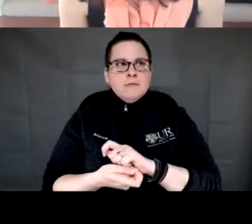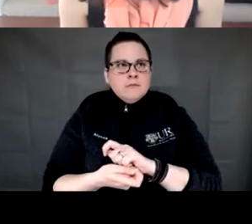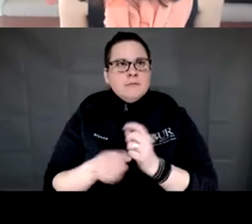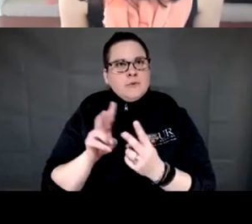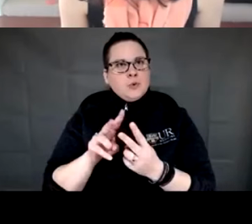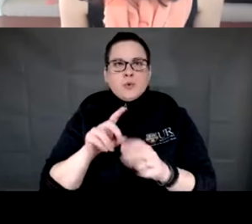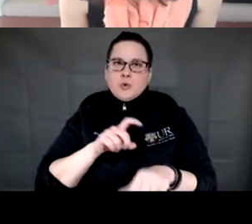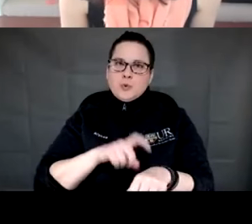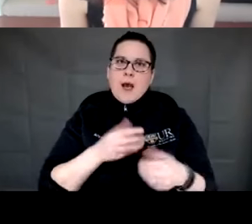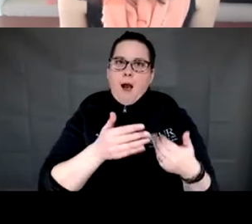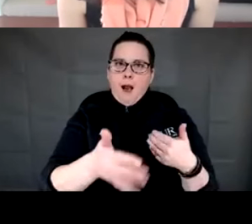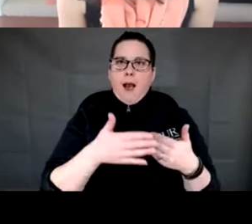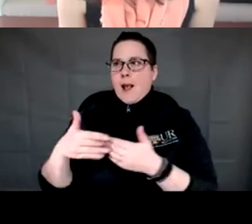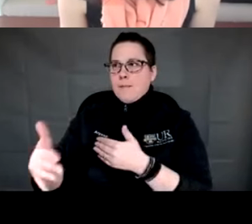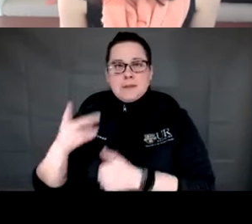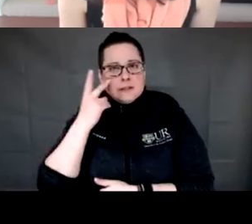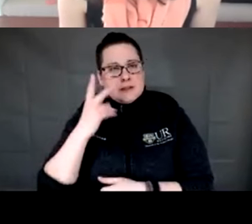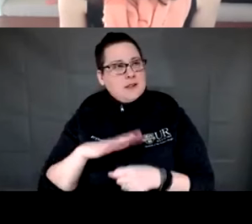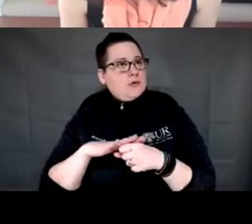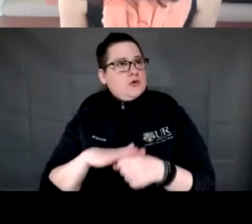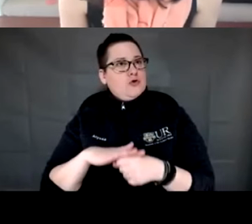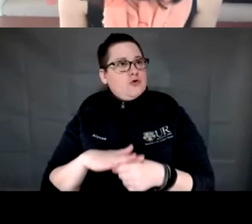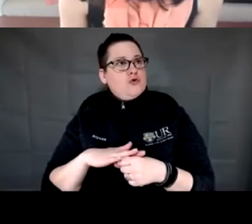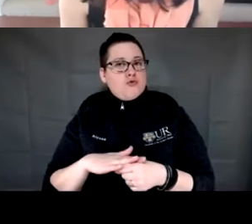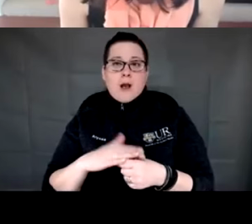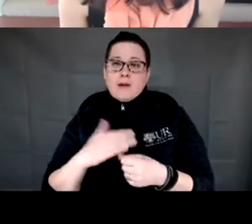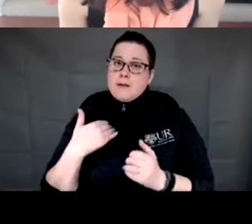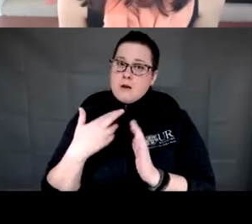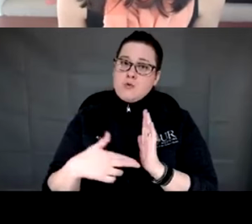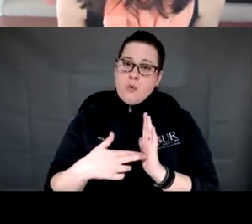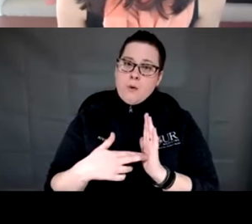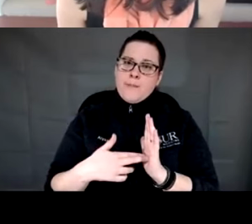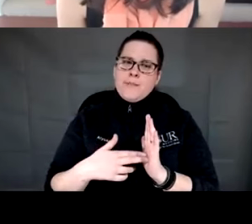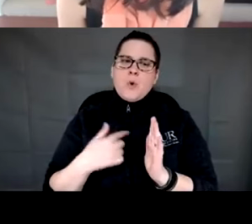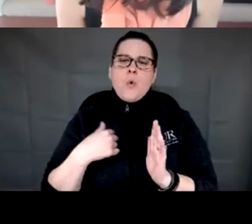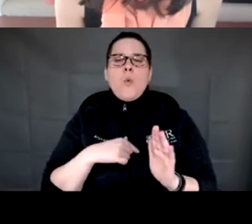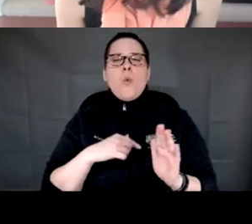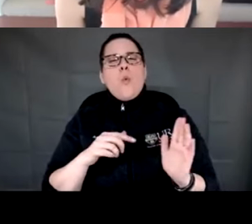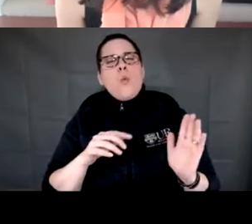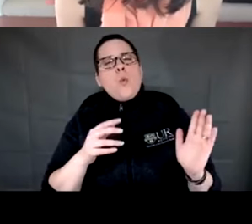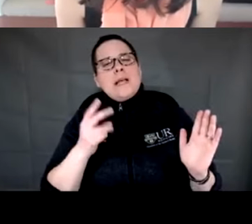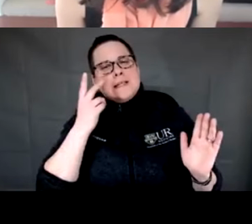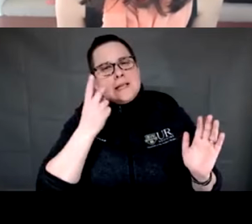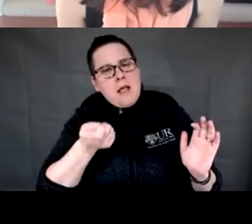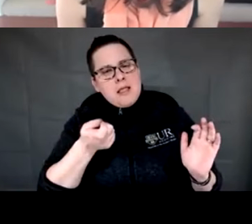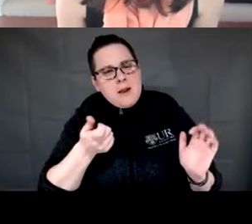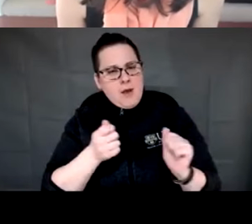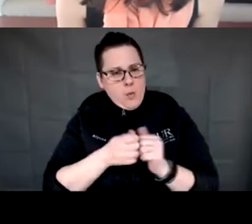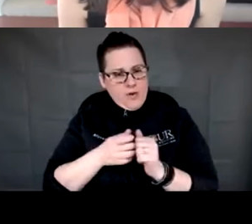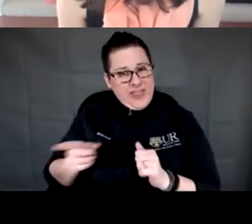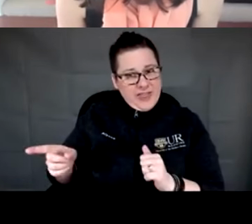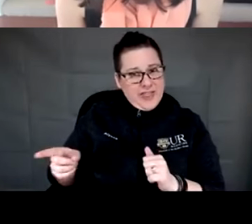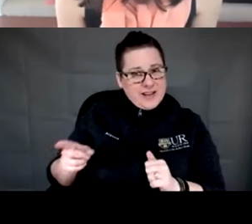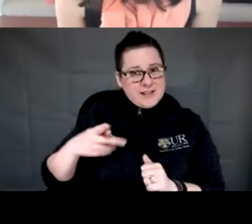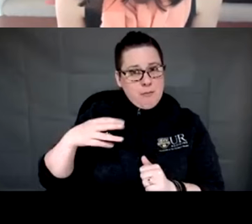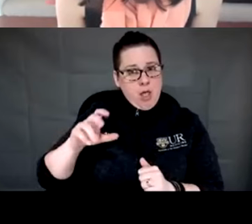different timescales, and to see whether stress is playing a role. We can get a hint of that at the plot you're looking at now, because